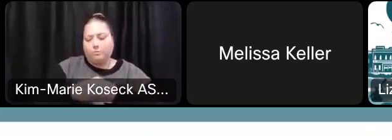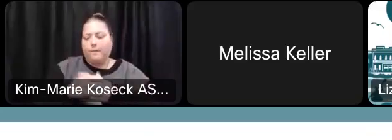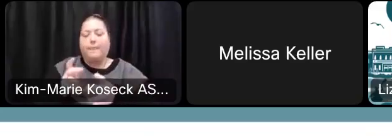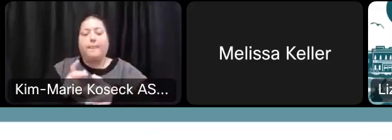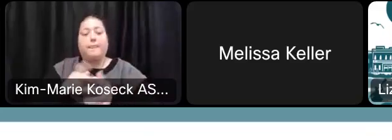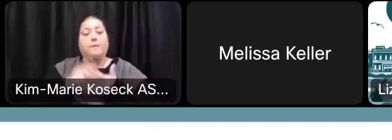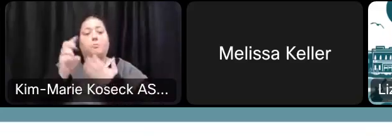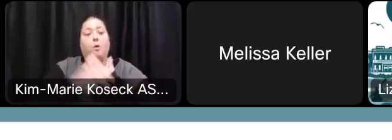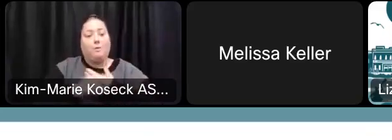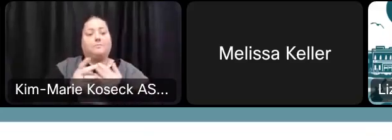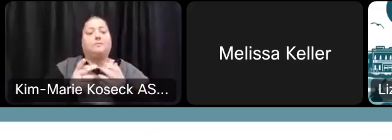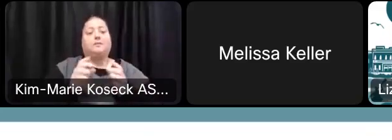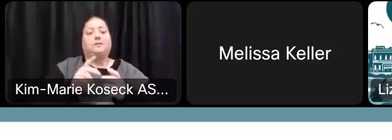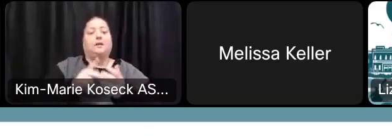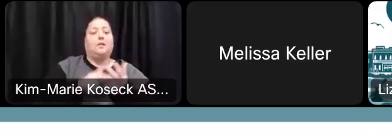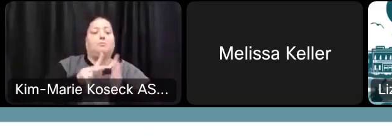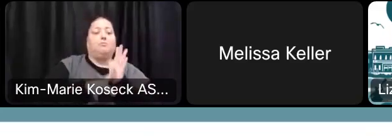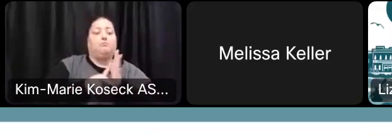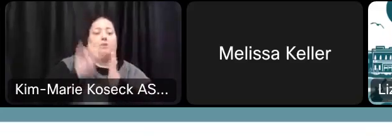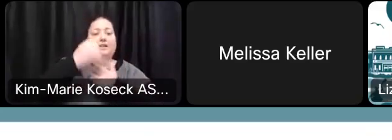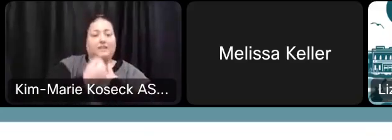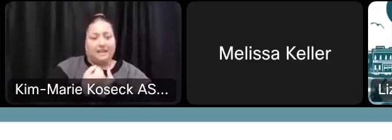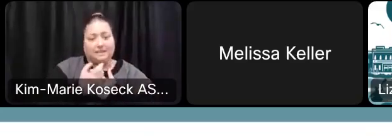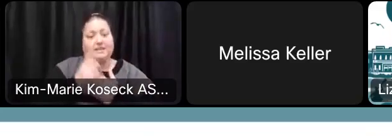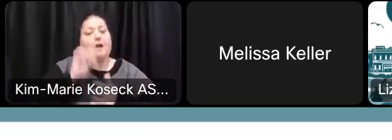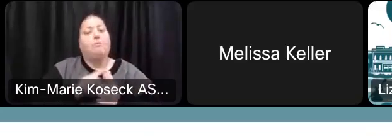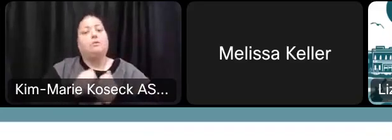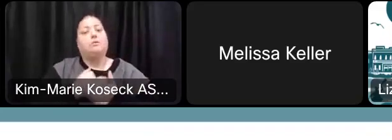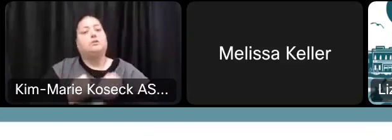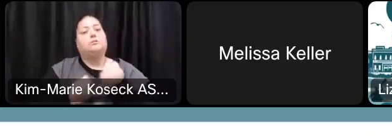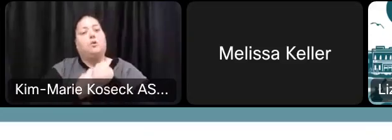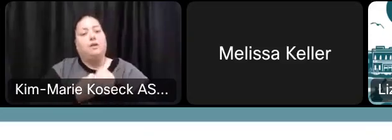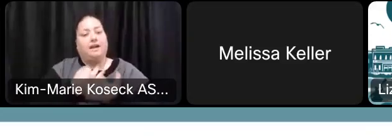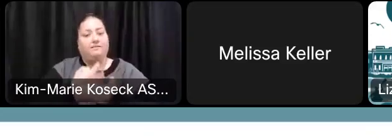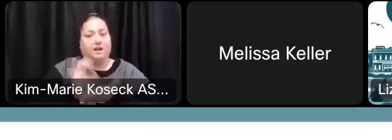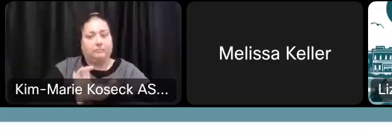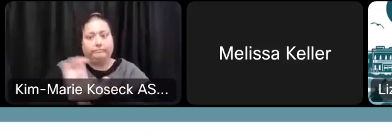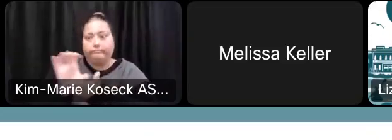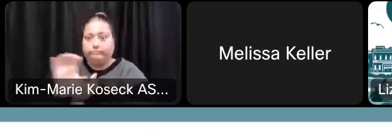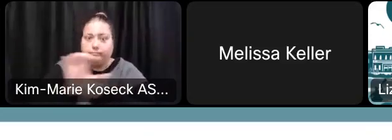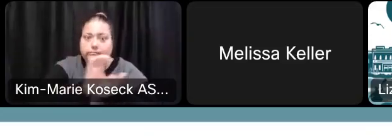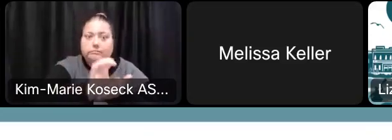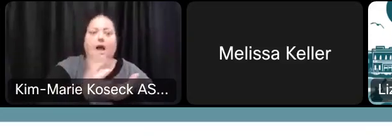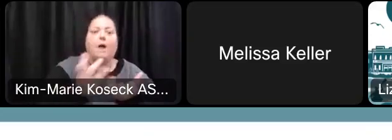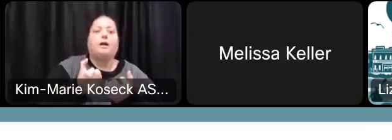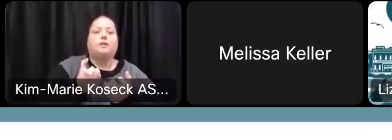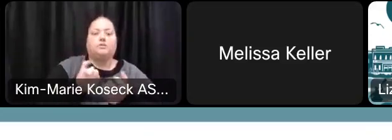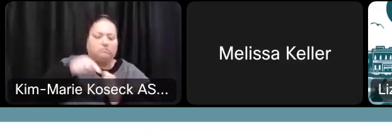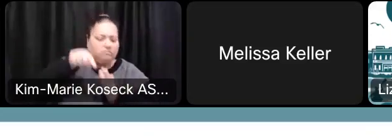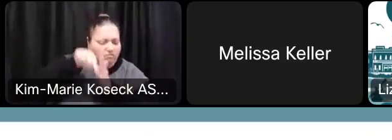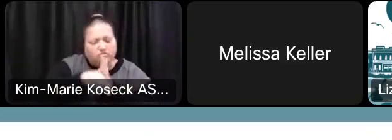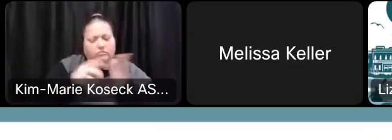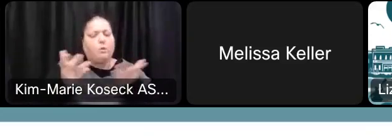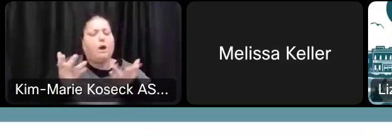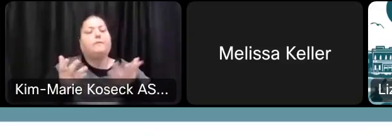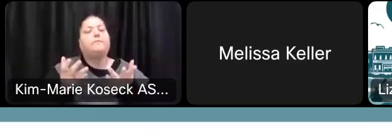the projects and the plans that we're supporting and funding are mutually reinforcing. And what I want to drill in on today is how